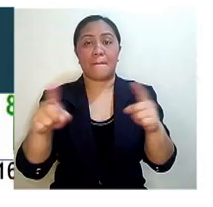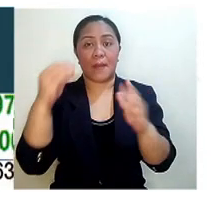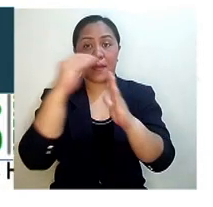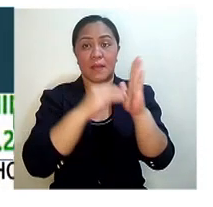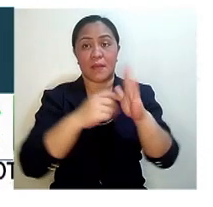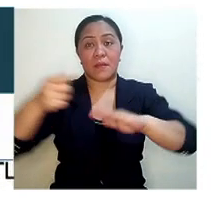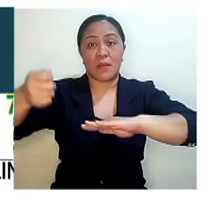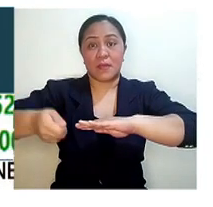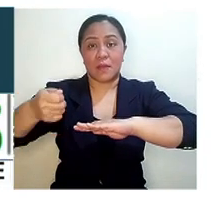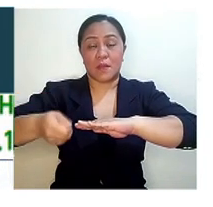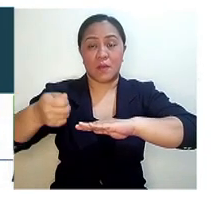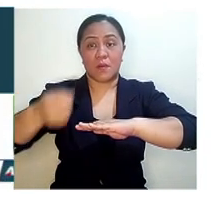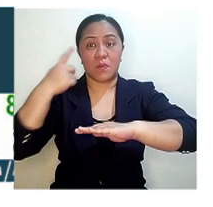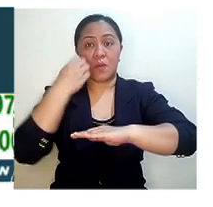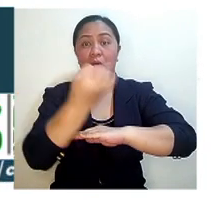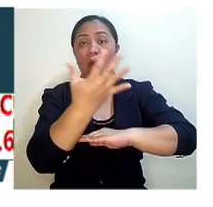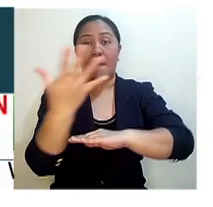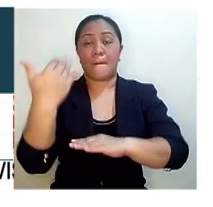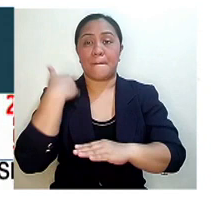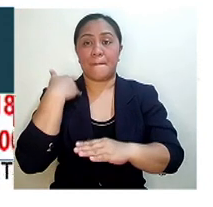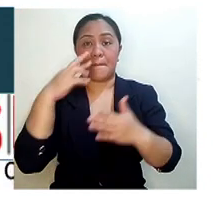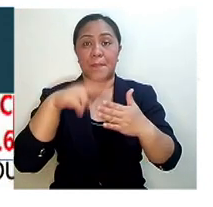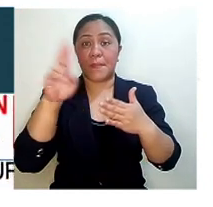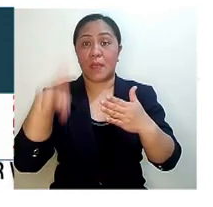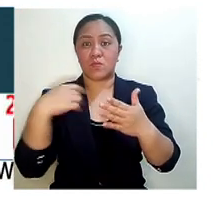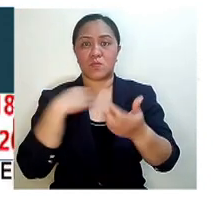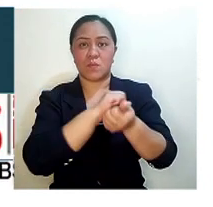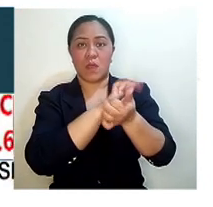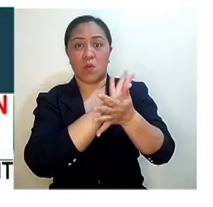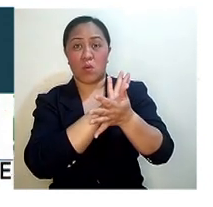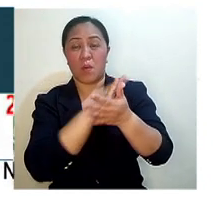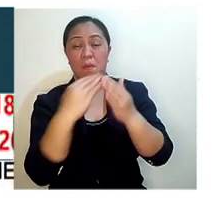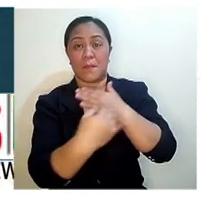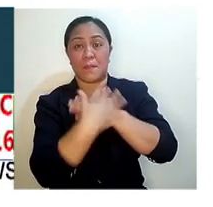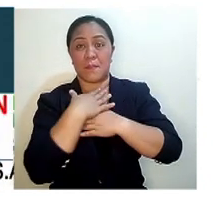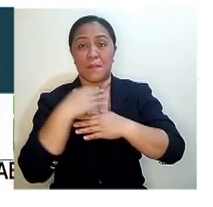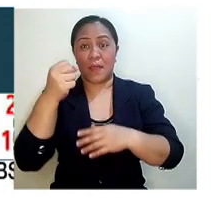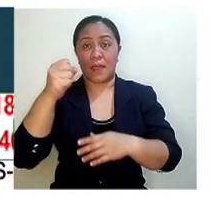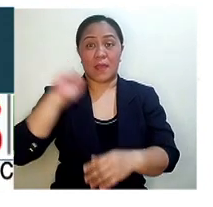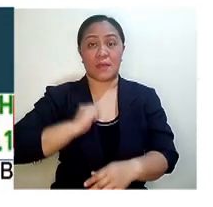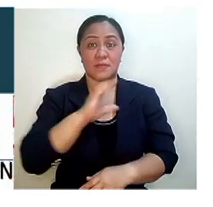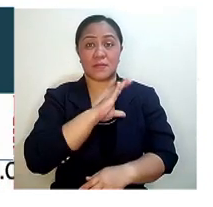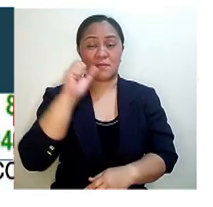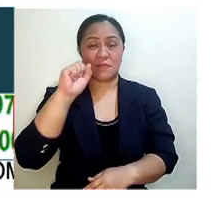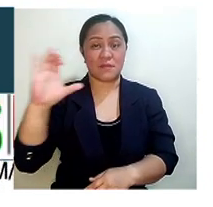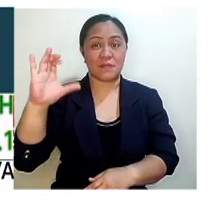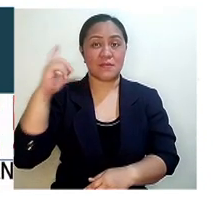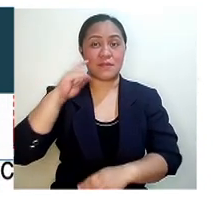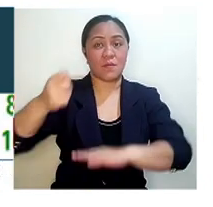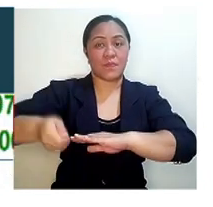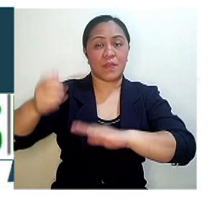the other magistrates about the results of the COVID-19 test. But both clarified that the justice involved took a subsequent RT-PCR test,